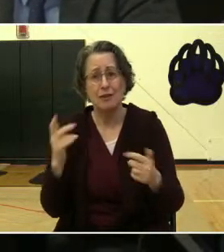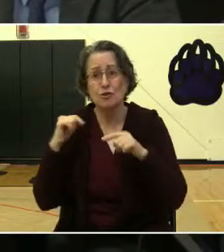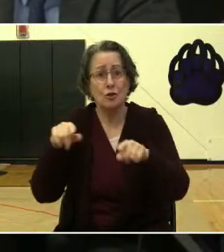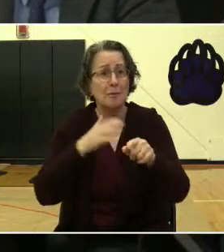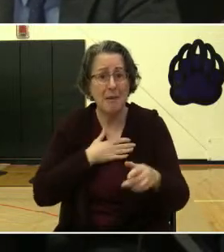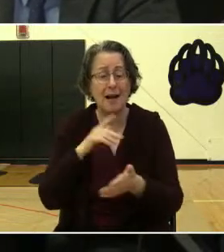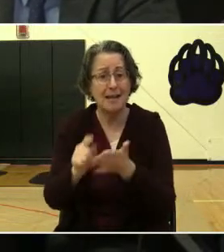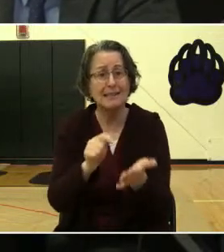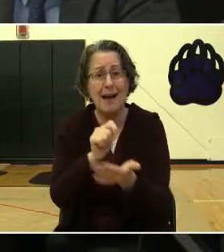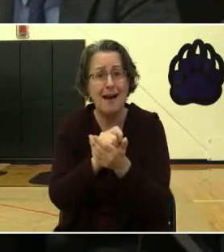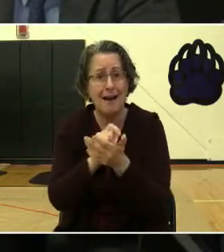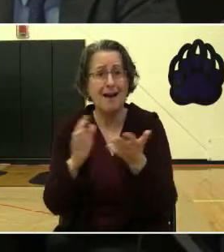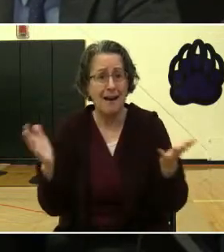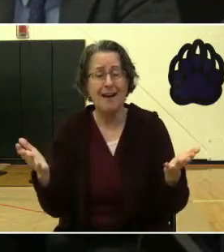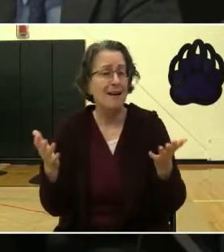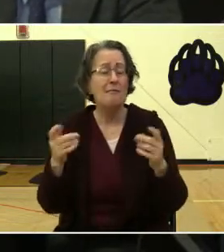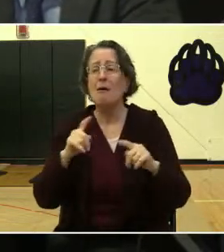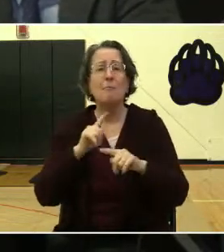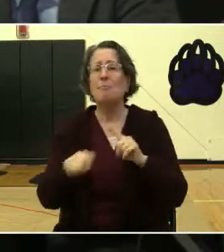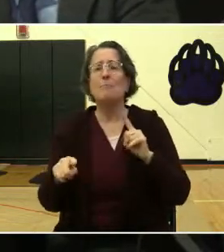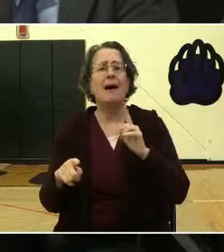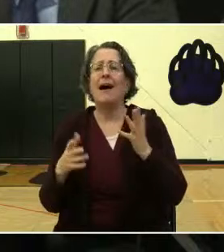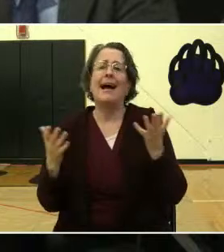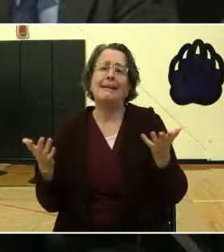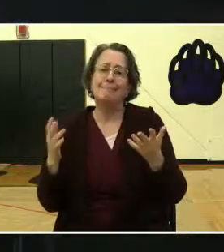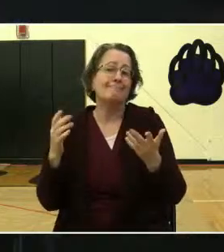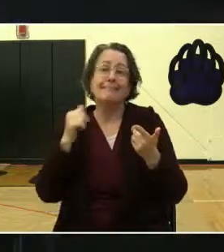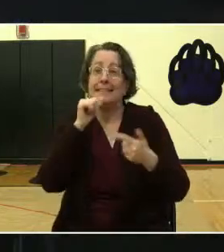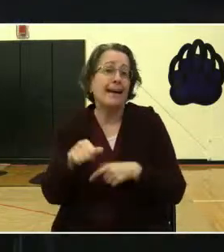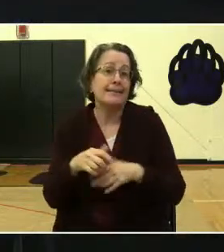paying them fairly thank